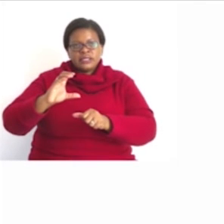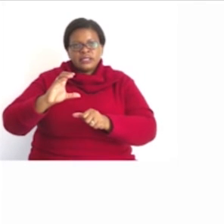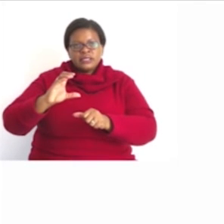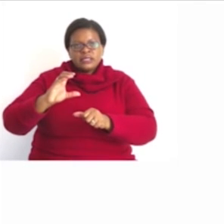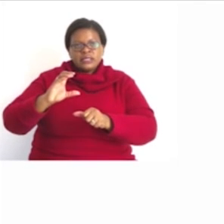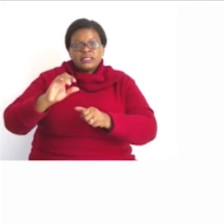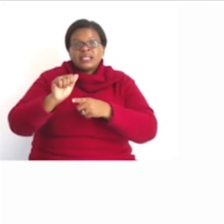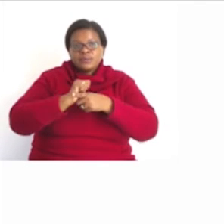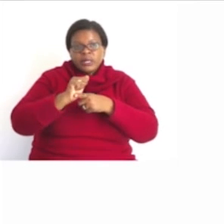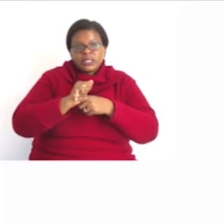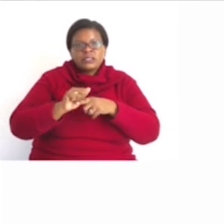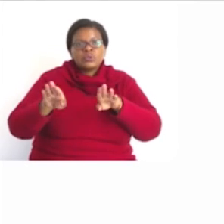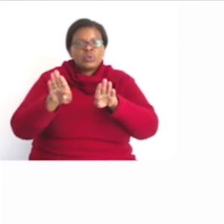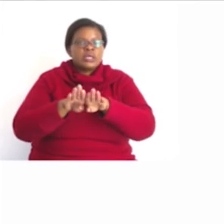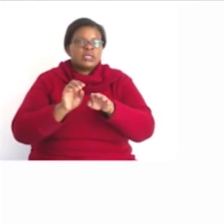C,